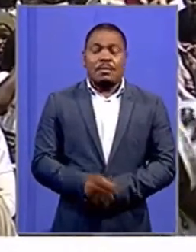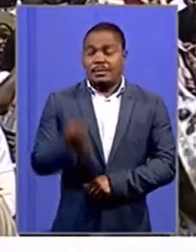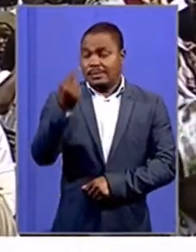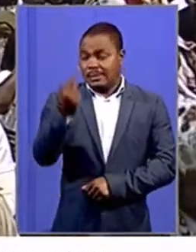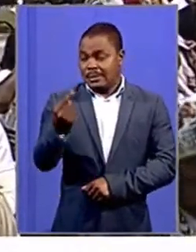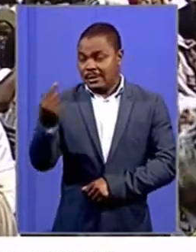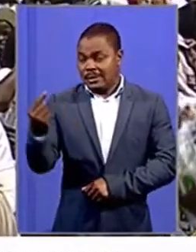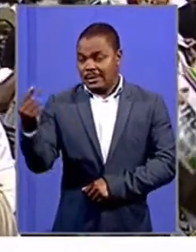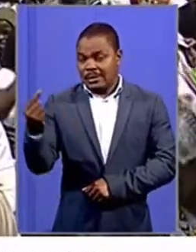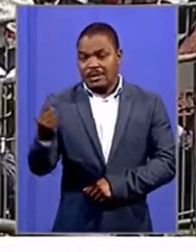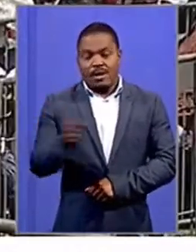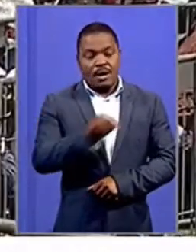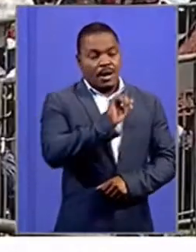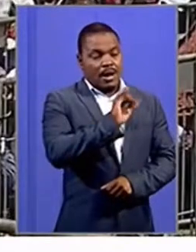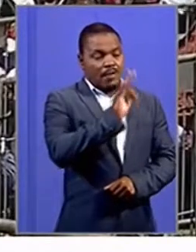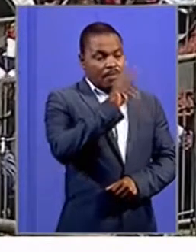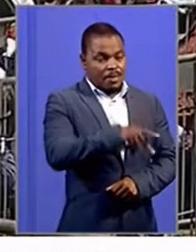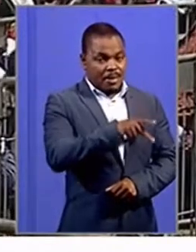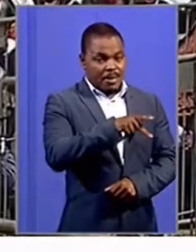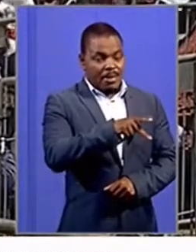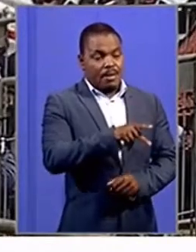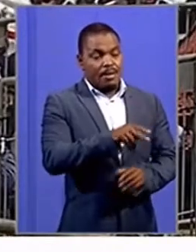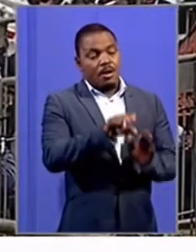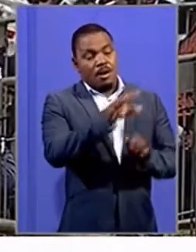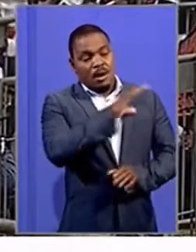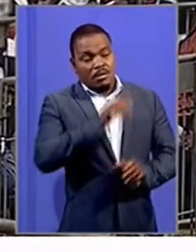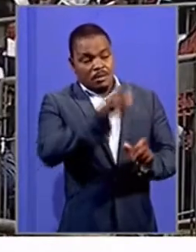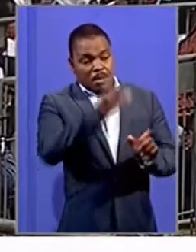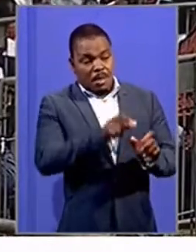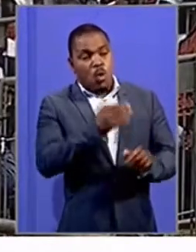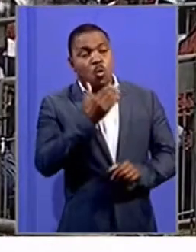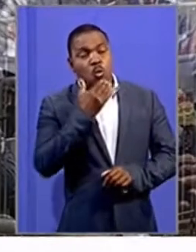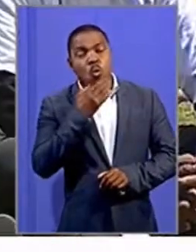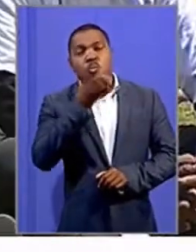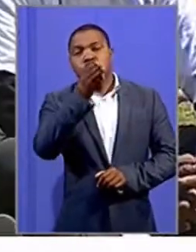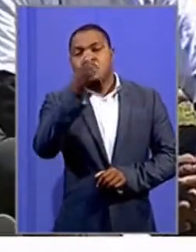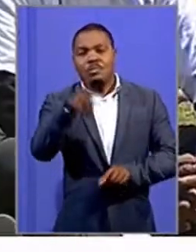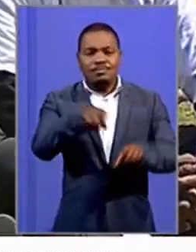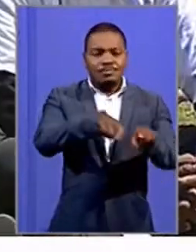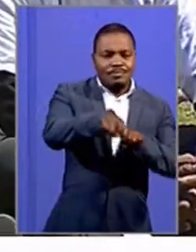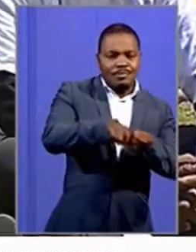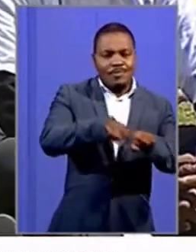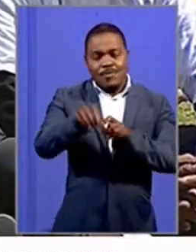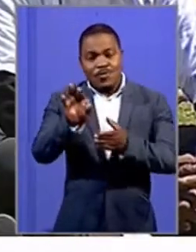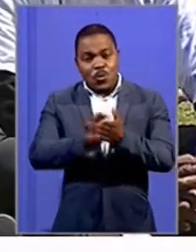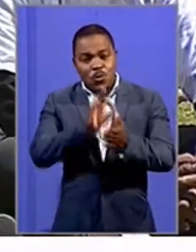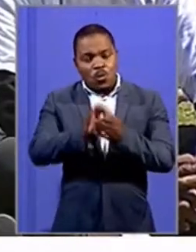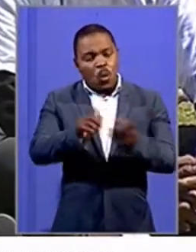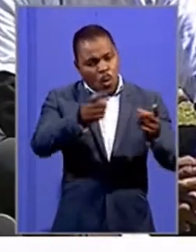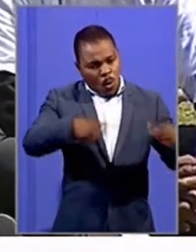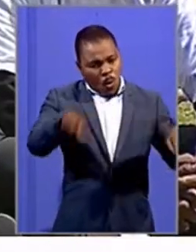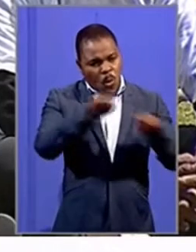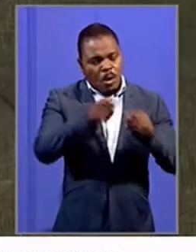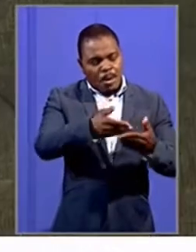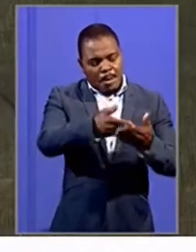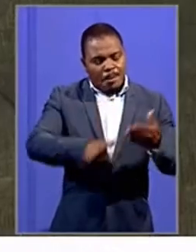every IFP councillor contesting across the country has signed a